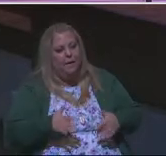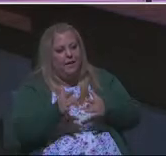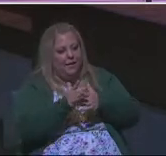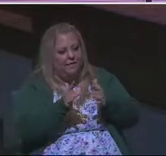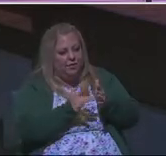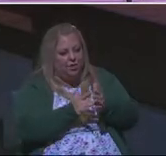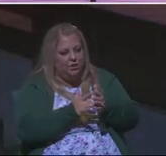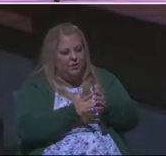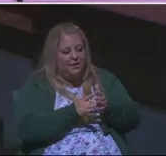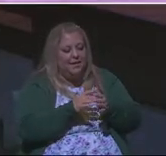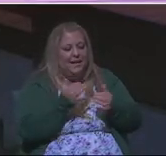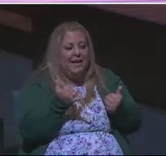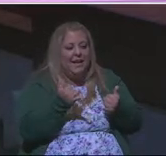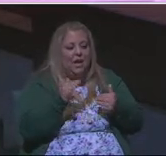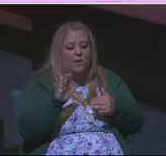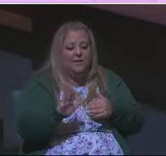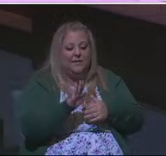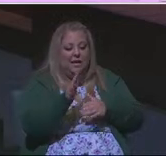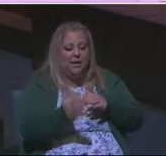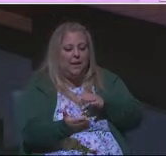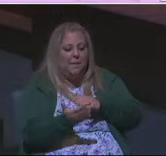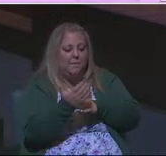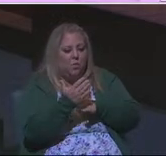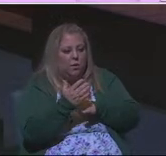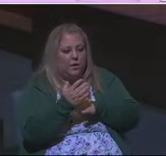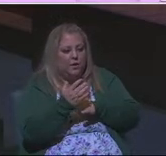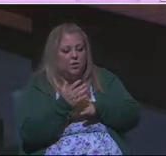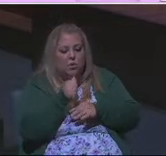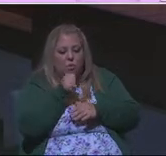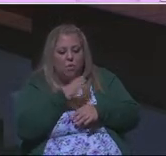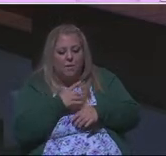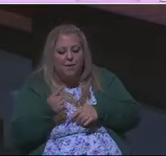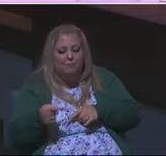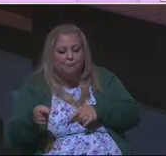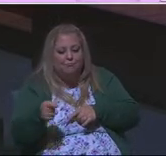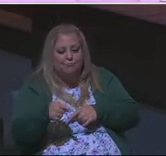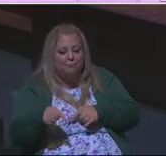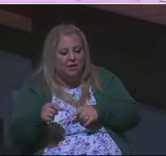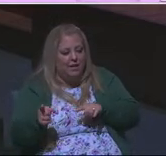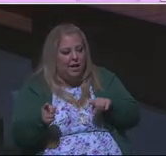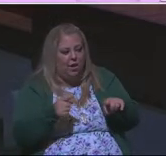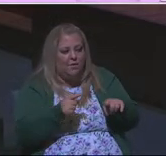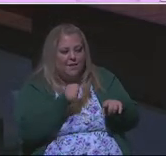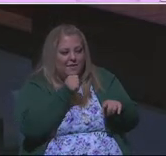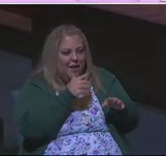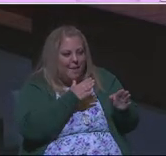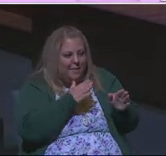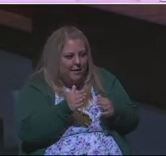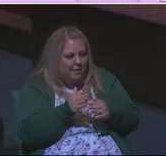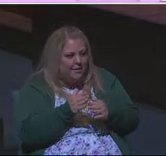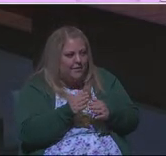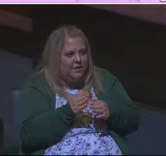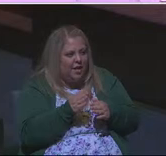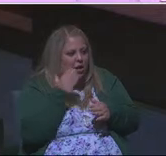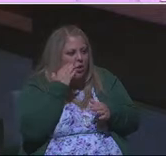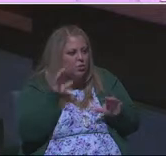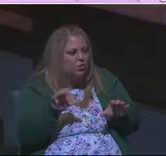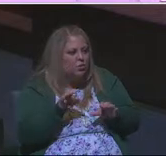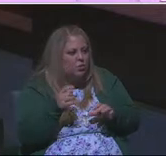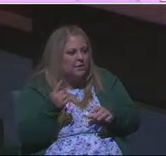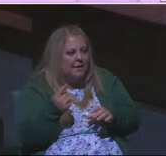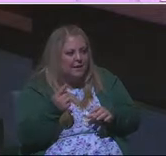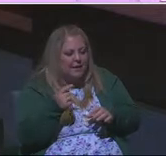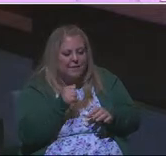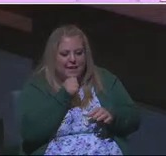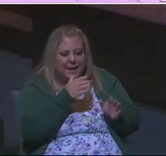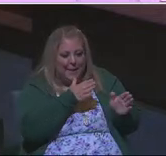and it's Sunday morning. So they go, and it's one of those things where they haven't planned this. They planned to do something, but they didn't plan very far